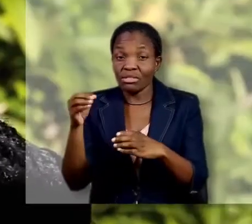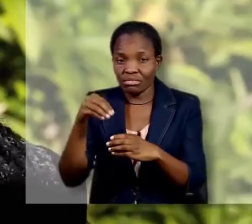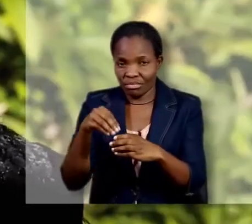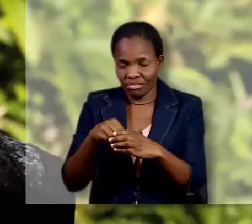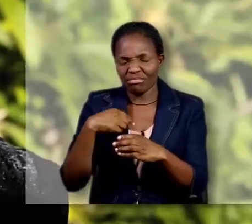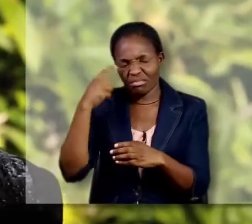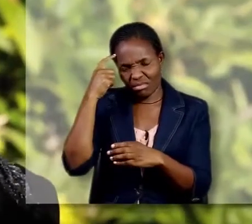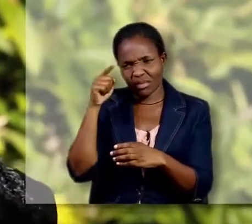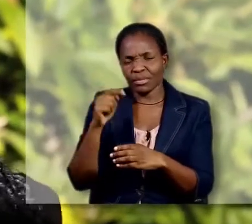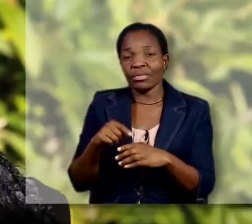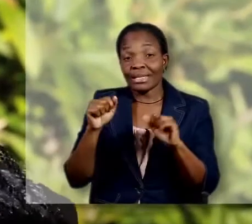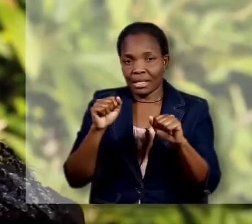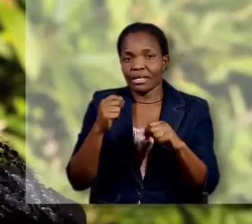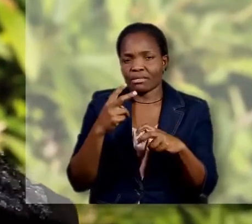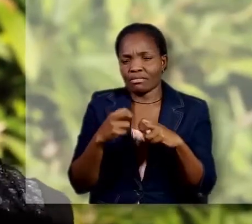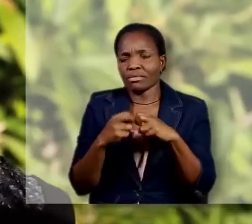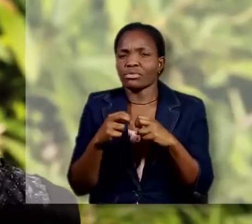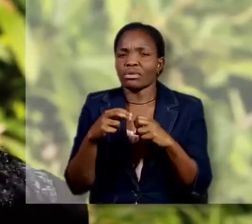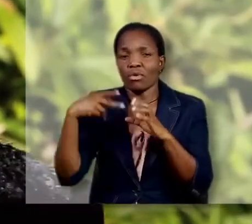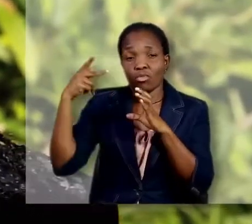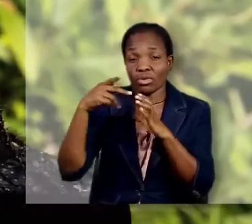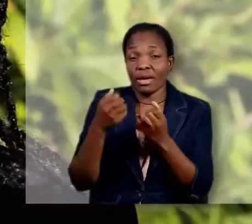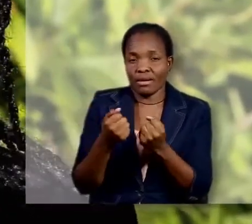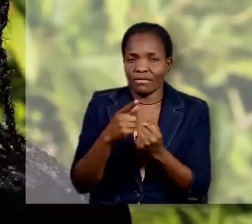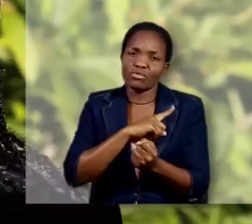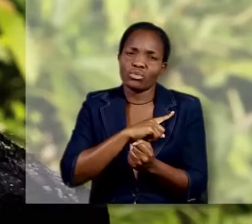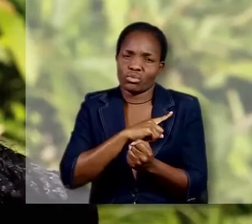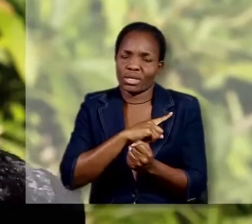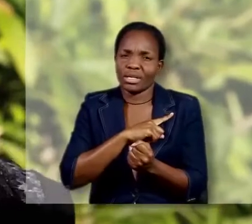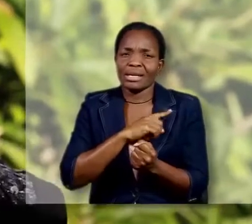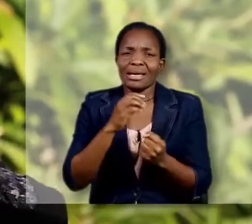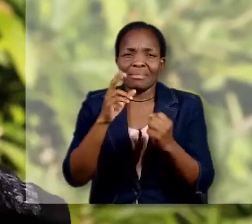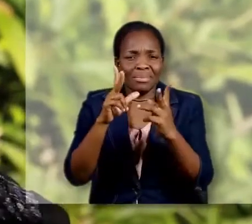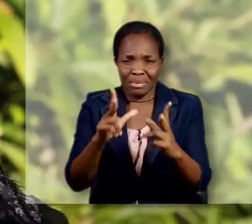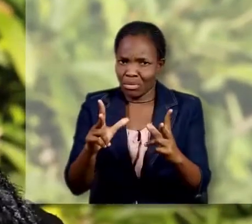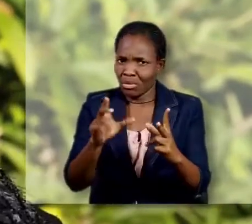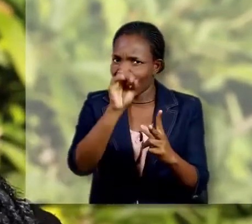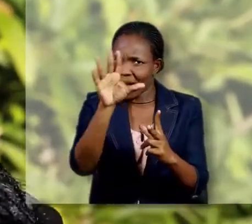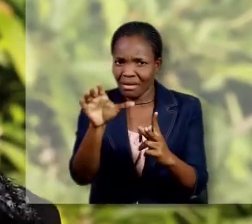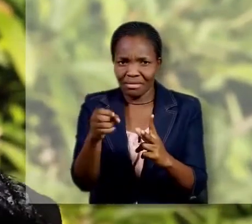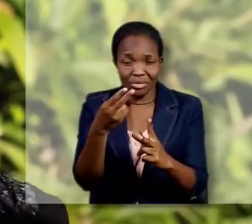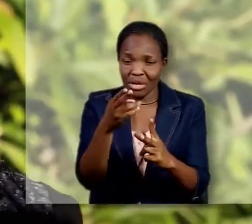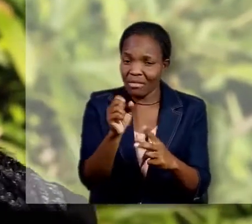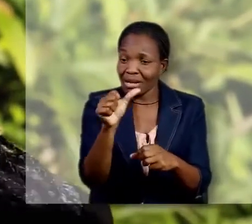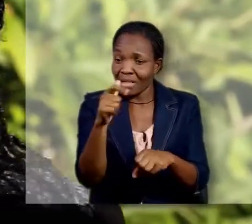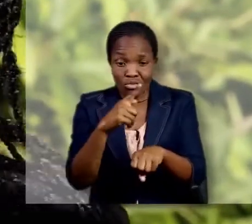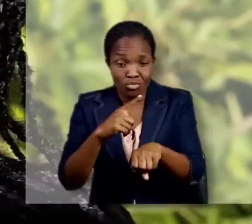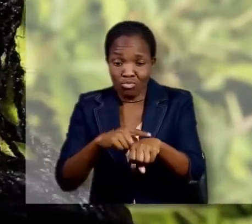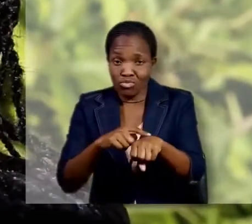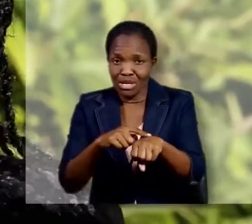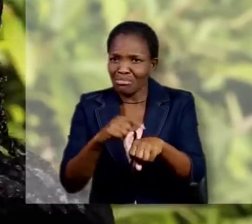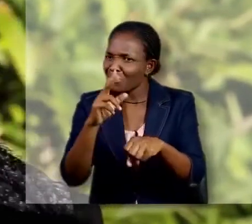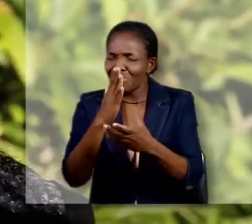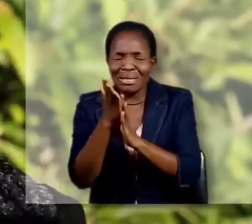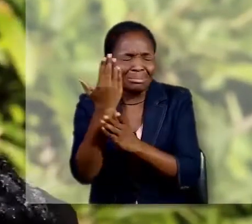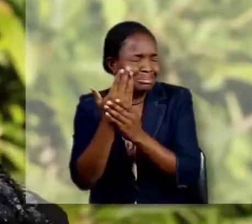Yes, there is a problem with politics in Africa due to the fact that people don't actually give other people chances. They are too old. I mean, we should get